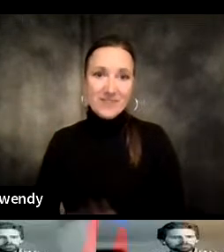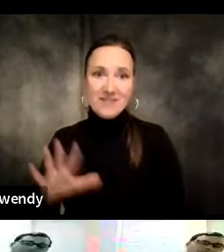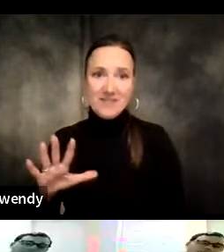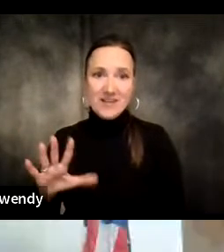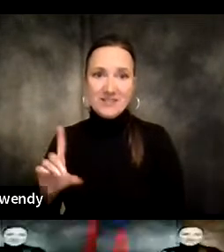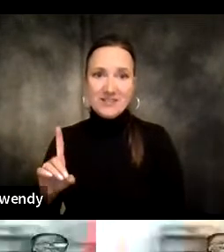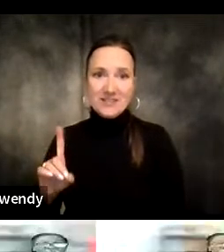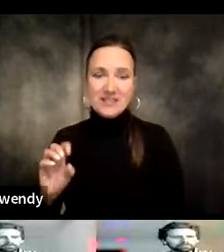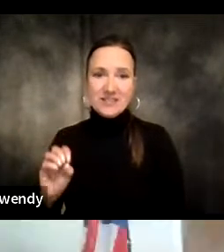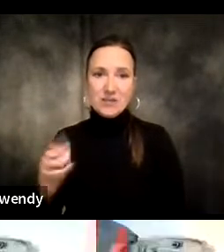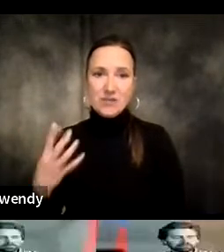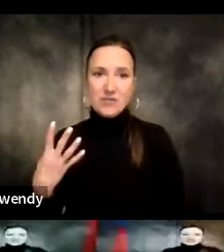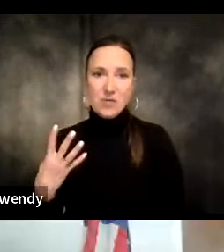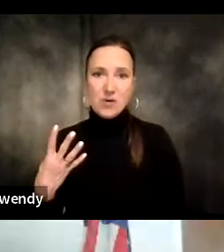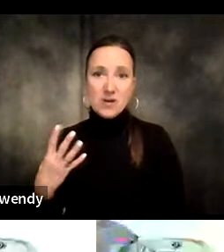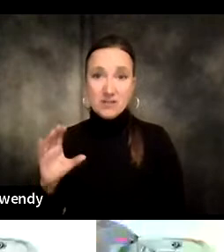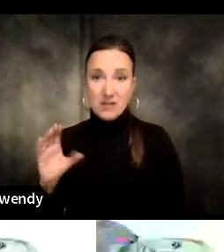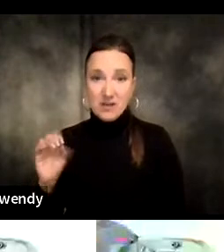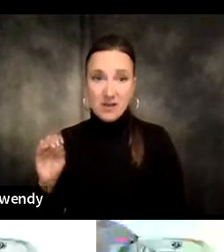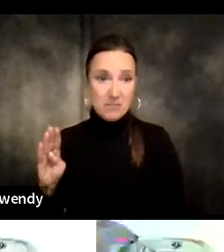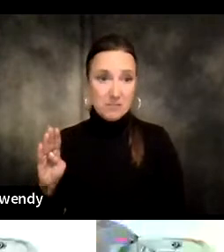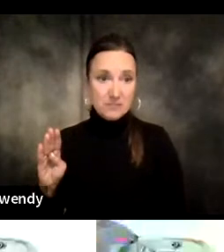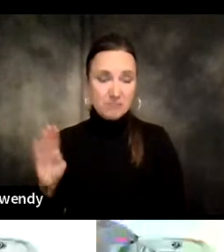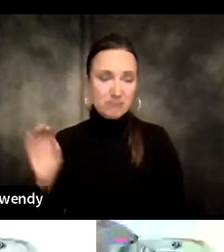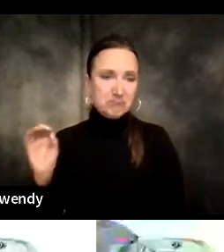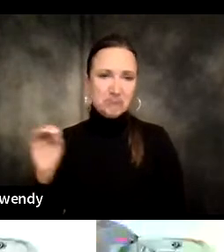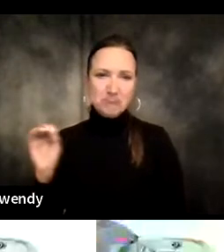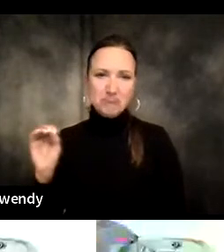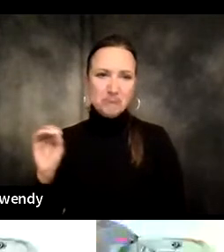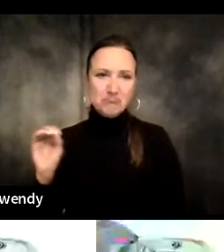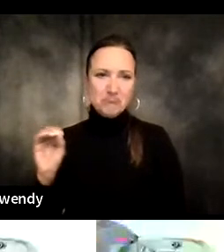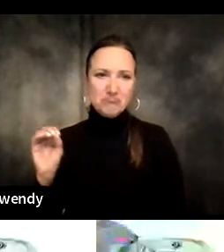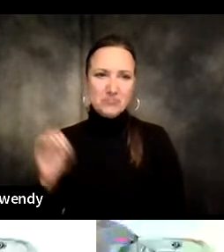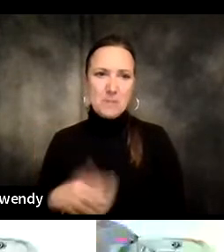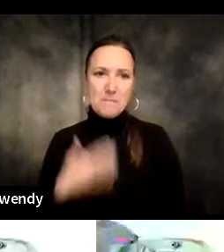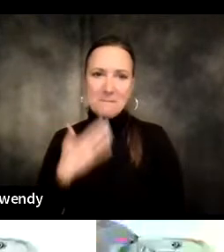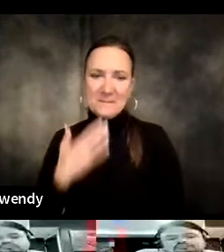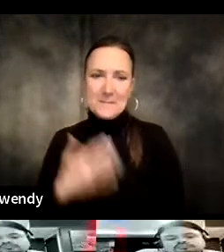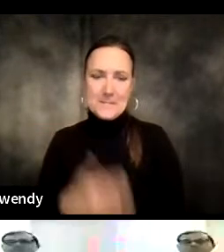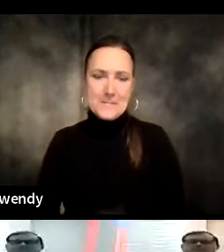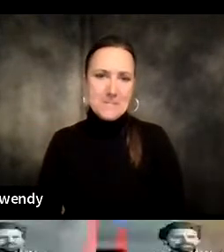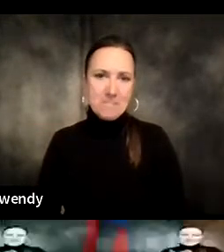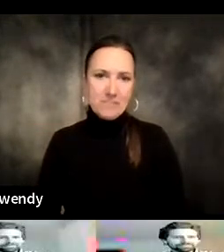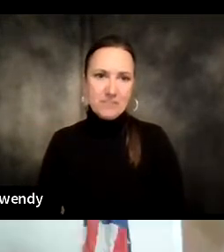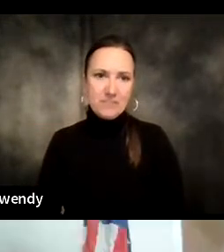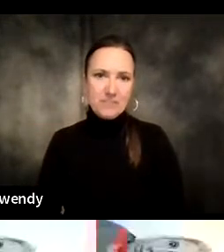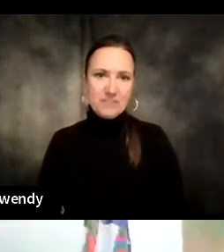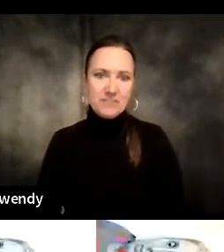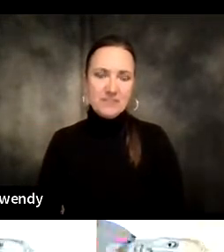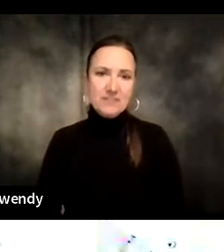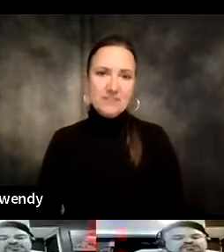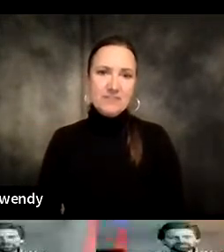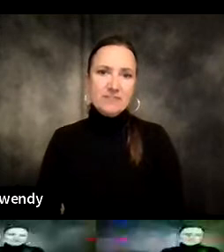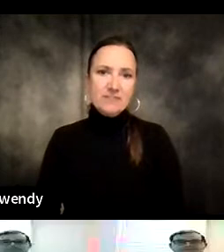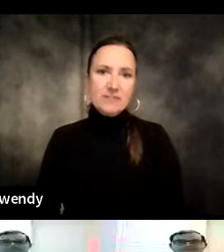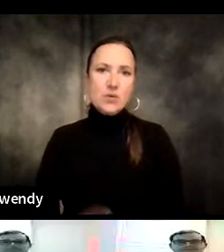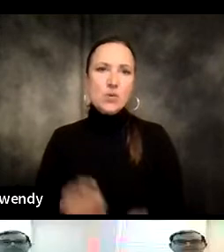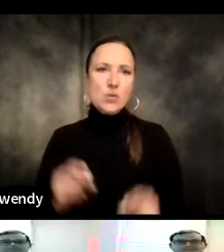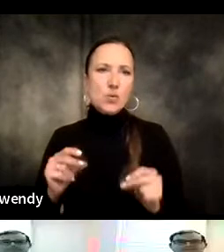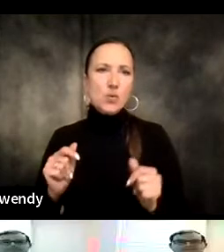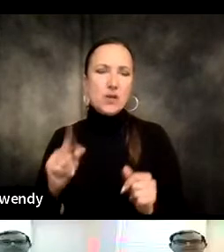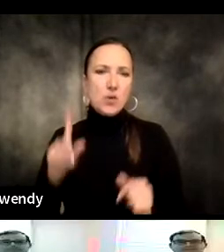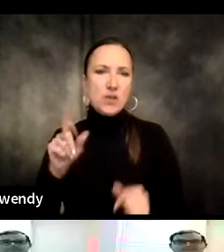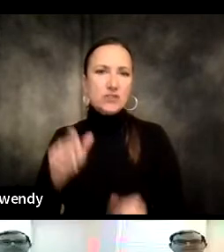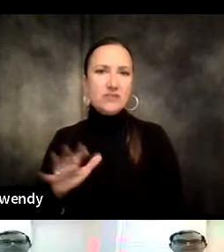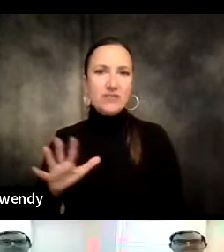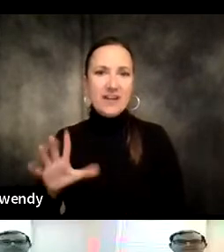5D04, any questions, Commissioner Cobb? No questions, and thank you. Thank you, Commissioner. Just a quick question, Ms.